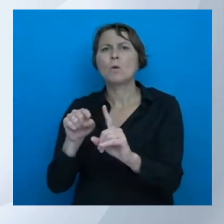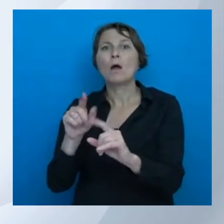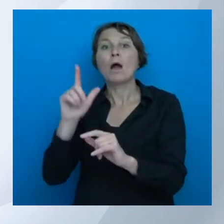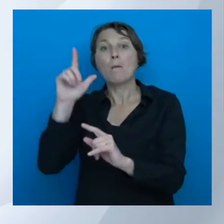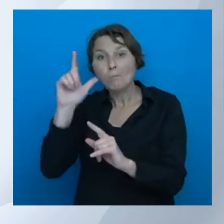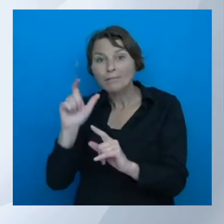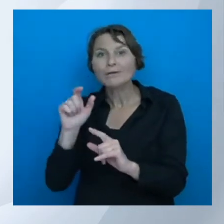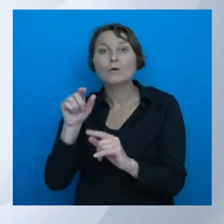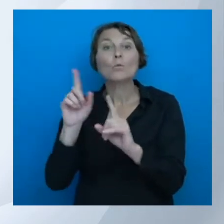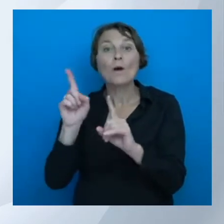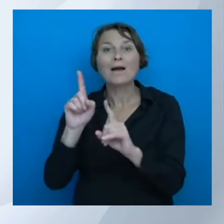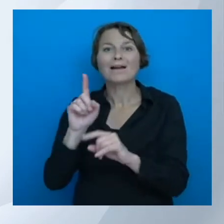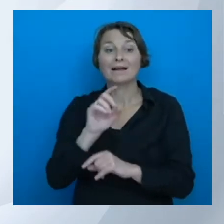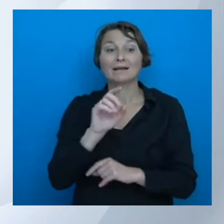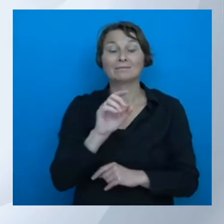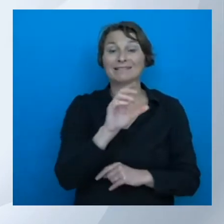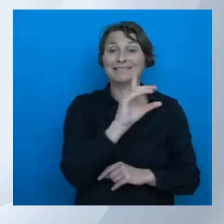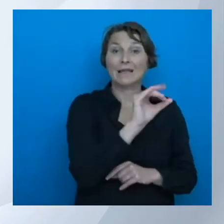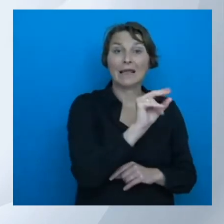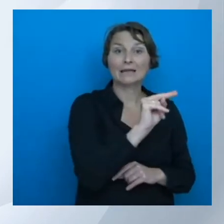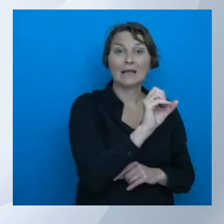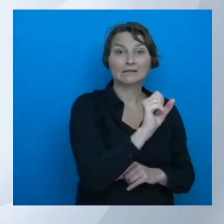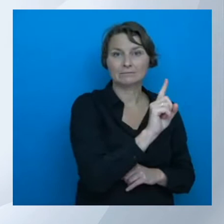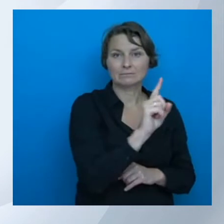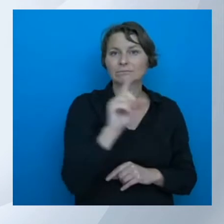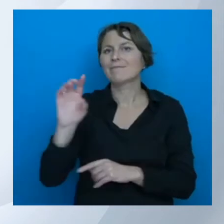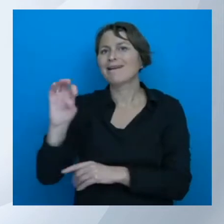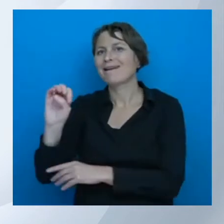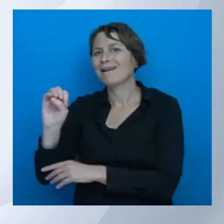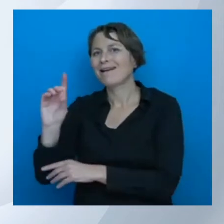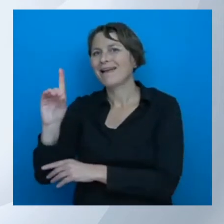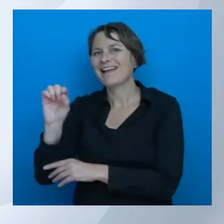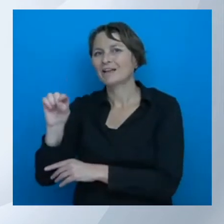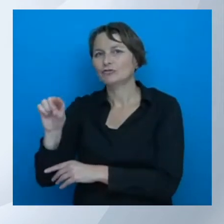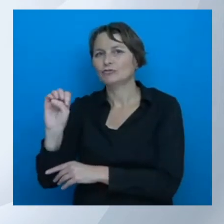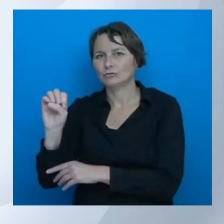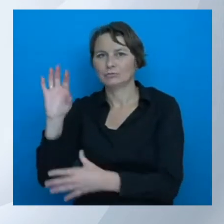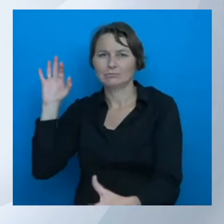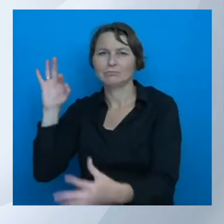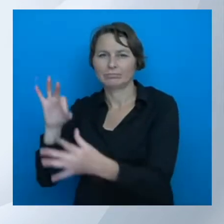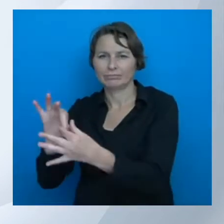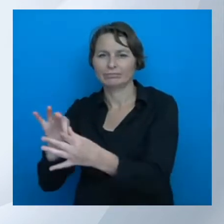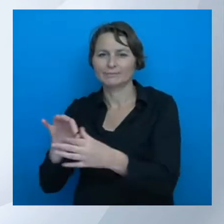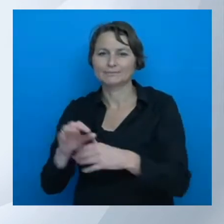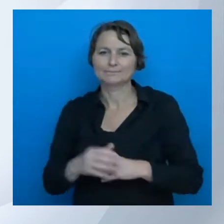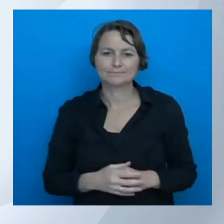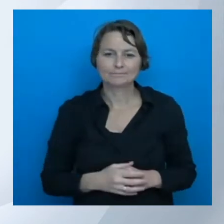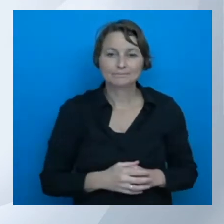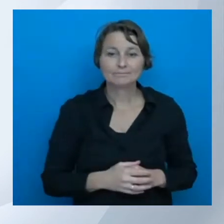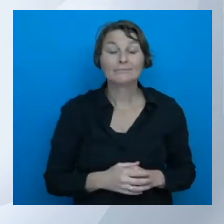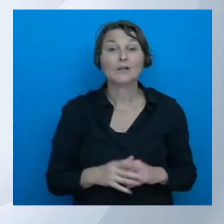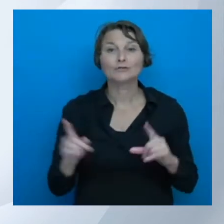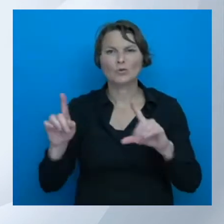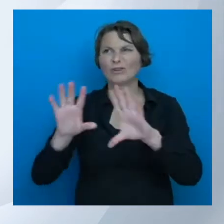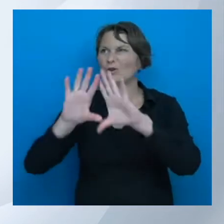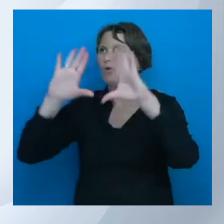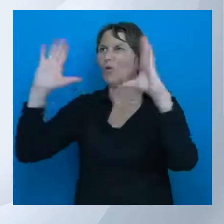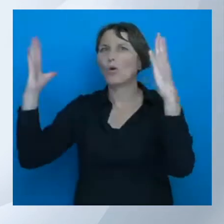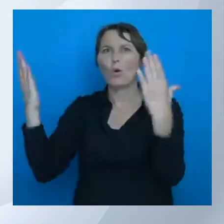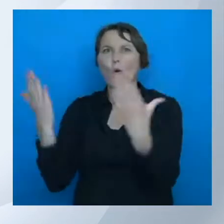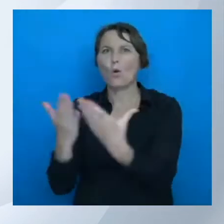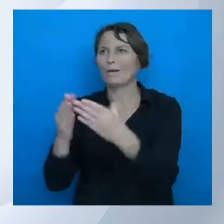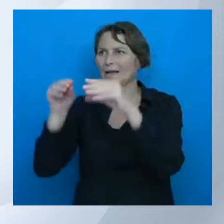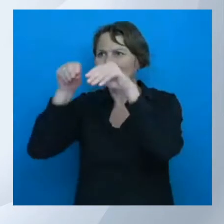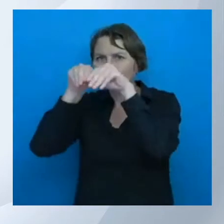DNS. So what is Front Door? It's, as I said, a globally deployed gateway. It allows you to